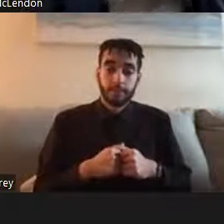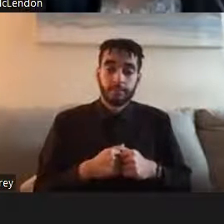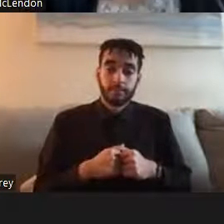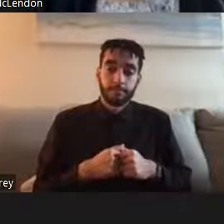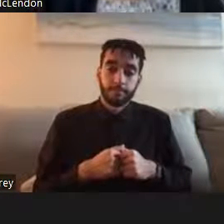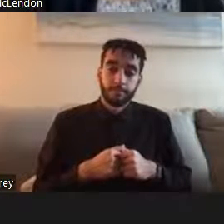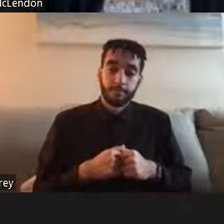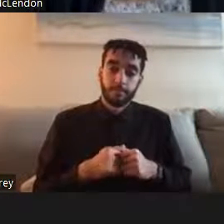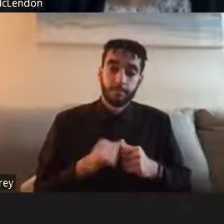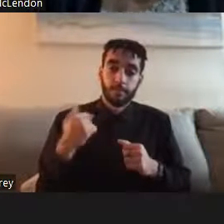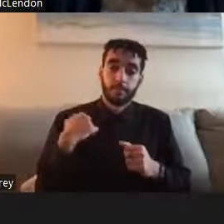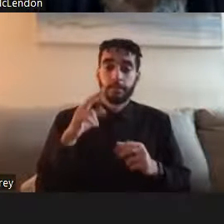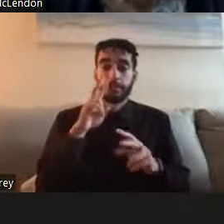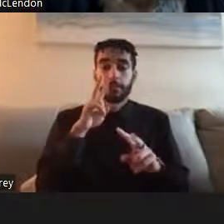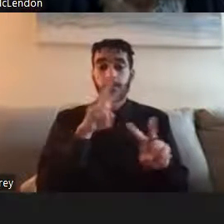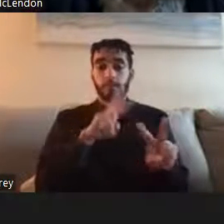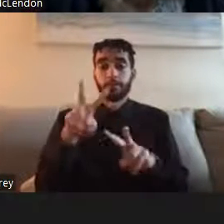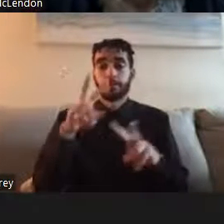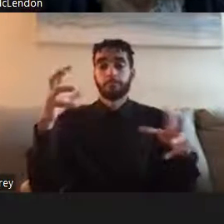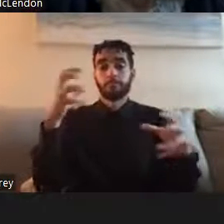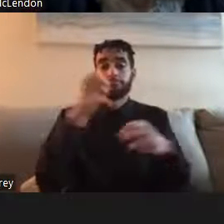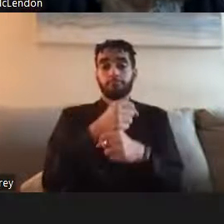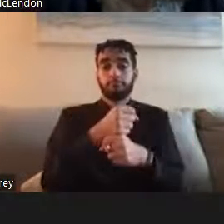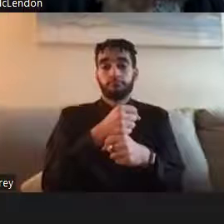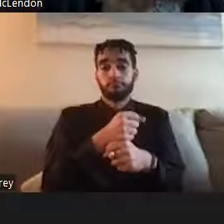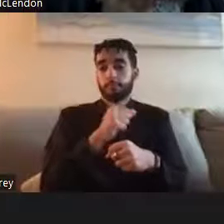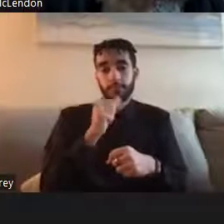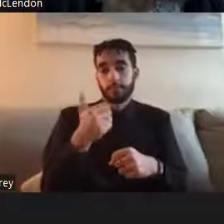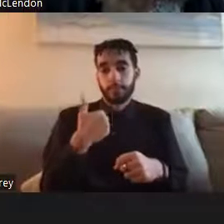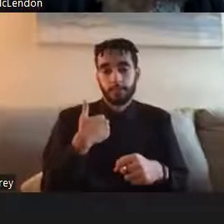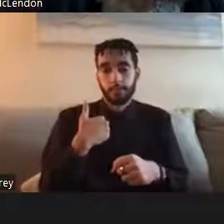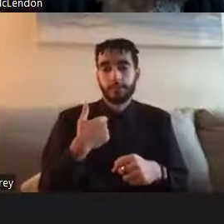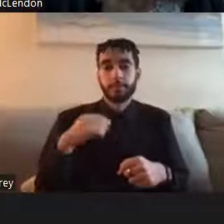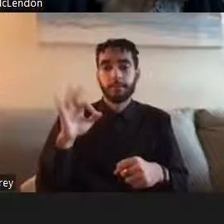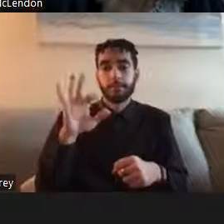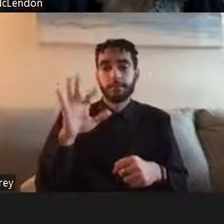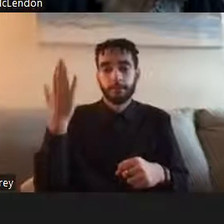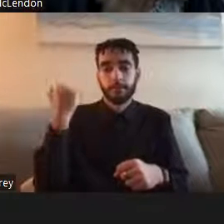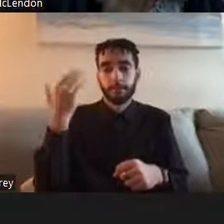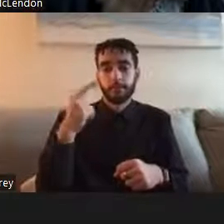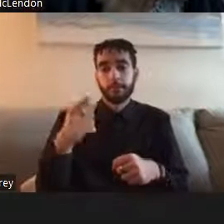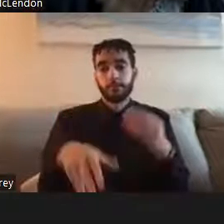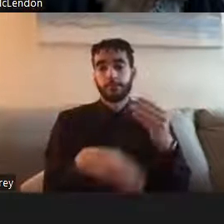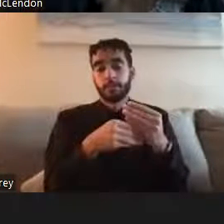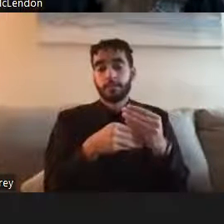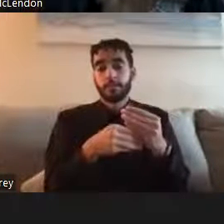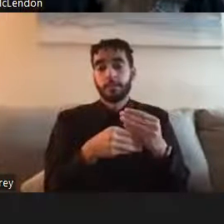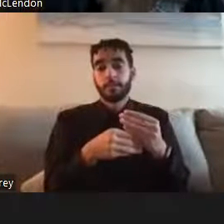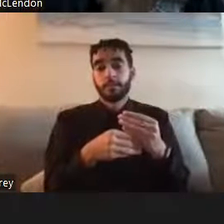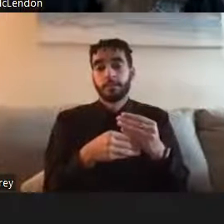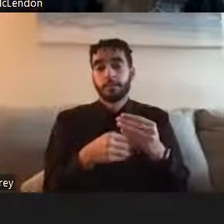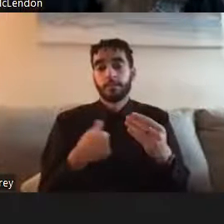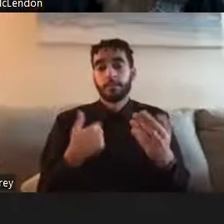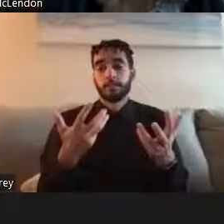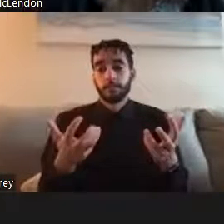the summary, I didn't see that. Oh, that's what I mentioned earlier, that you added, that we would like, I would like to make